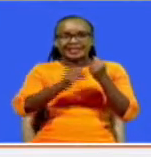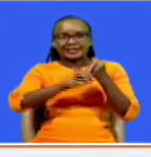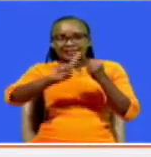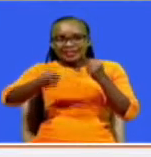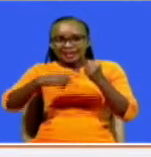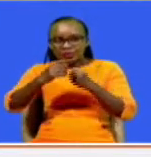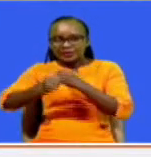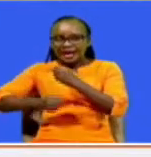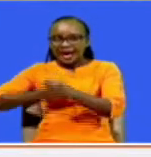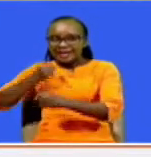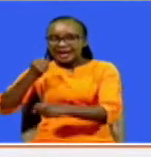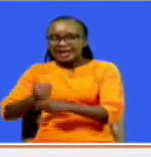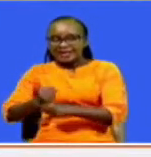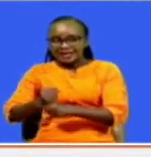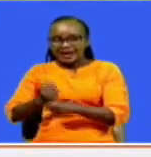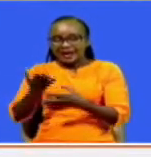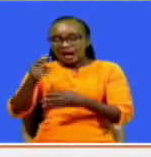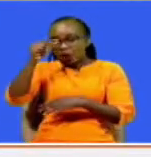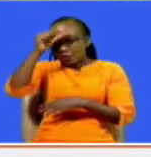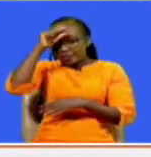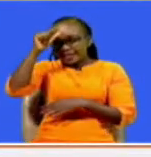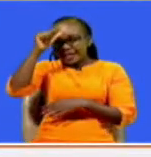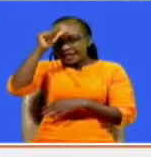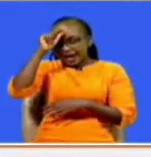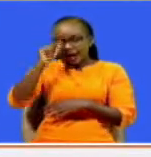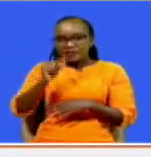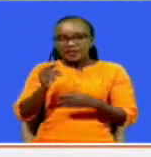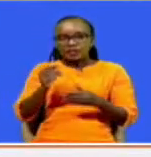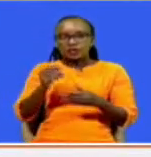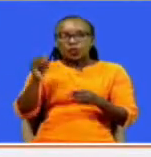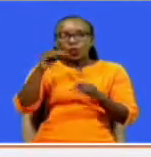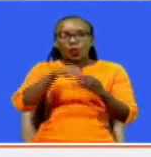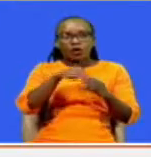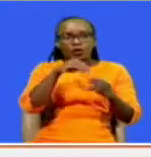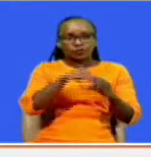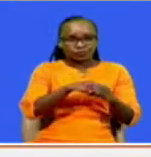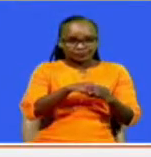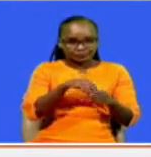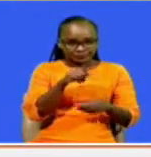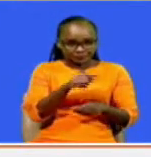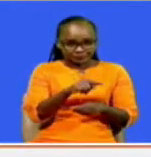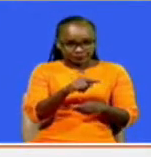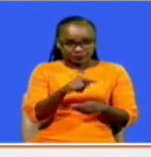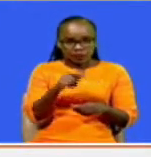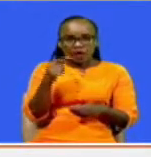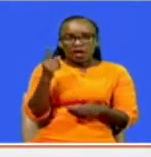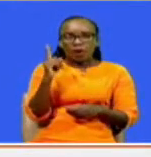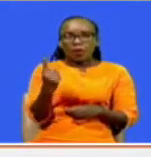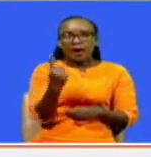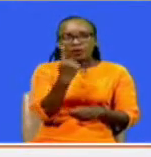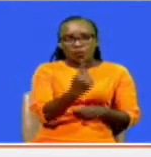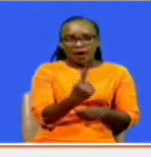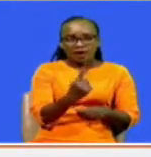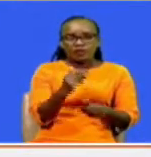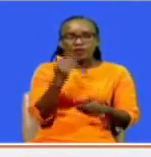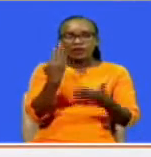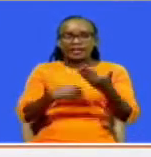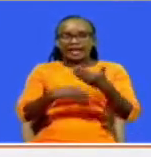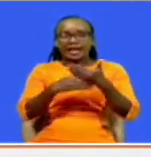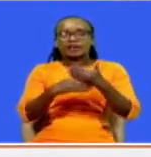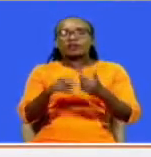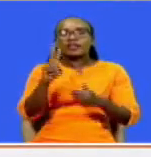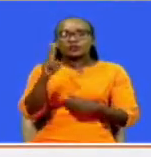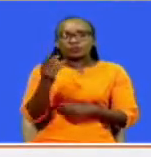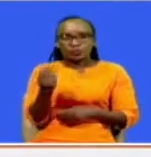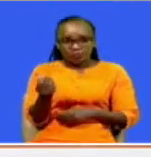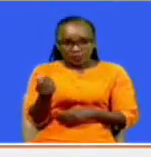year, the government will contribute 1 shilling for every 2 shillings saved by